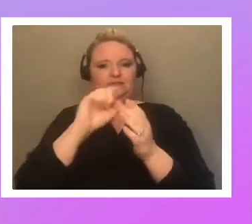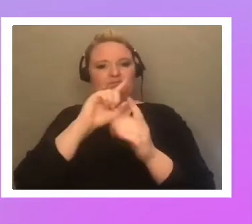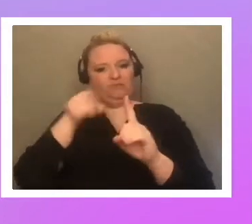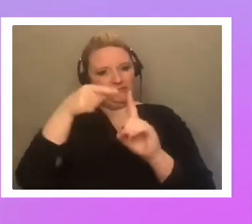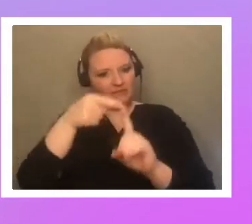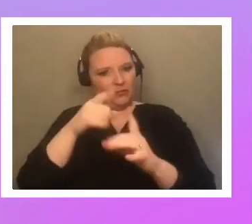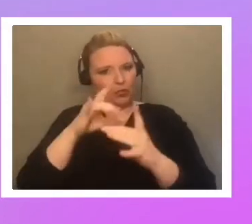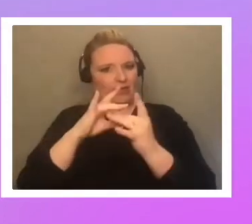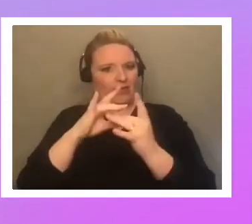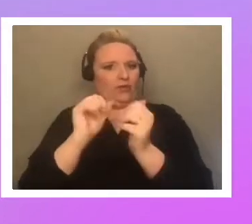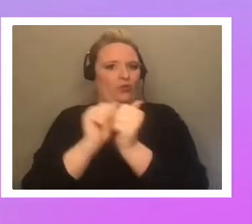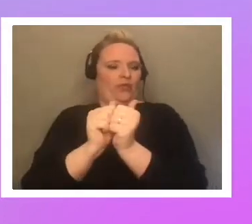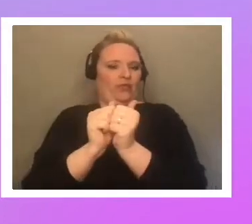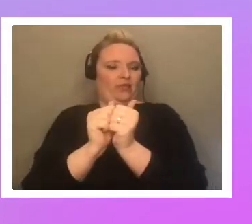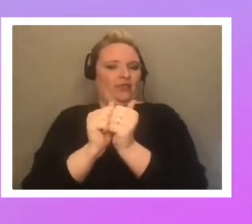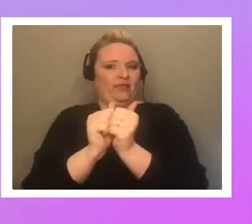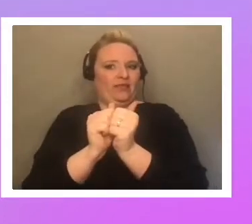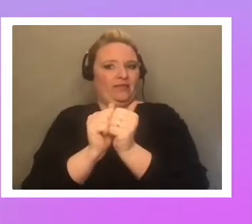to